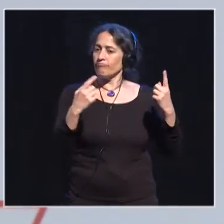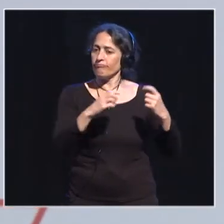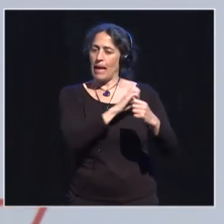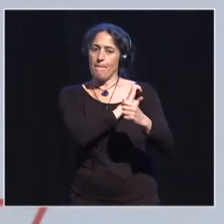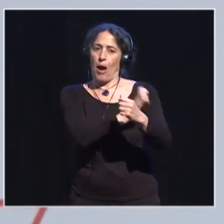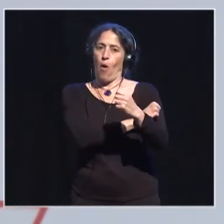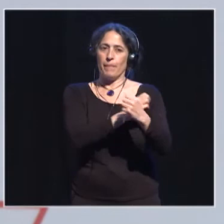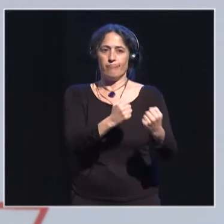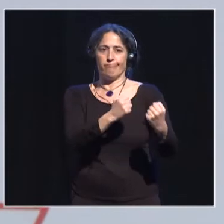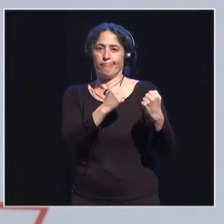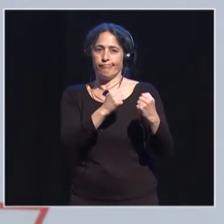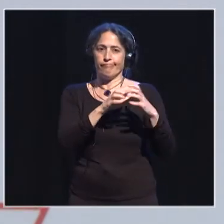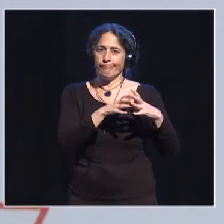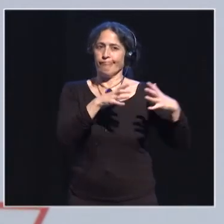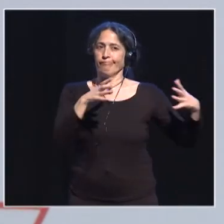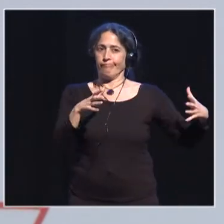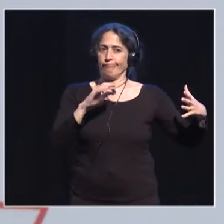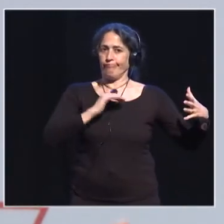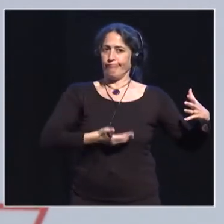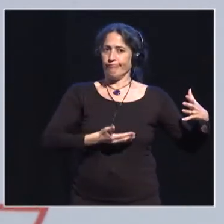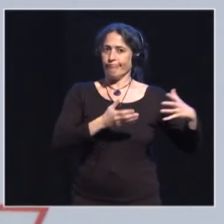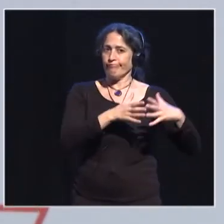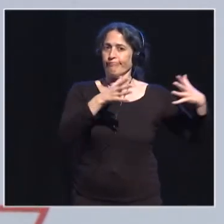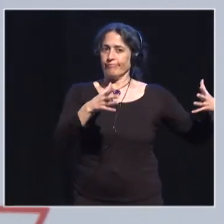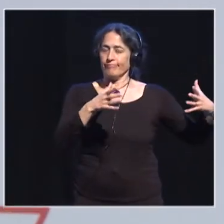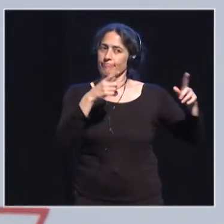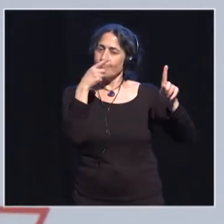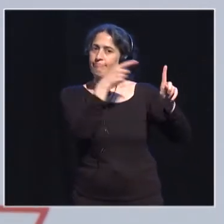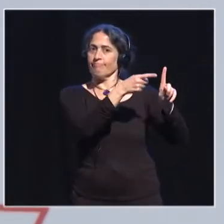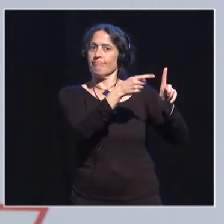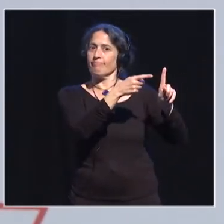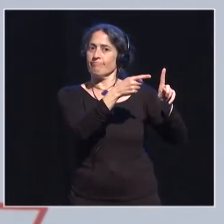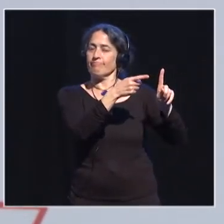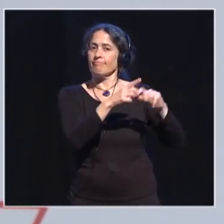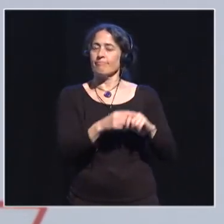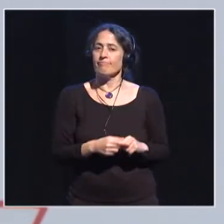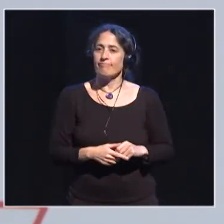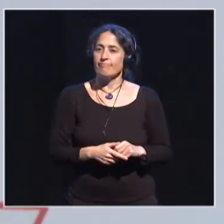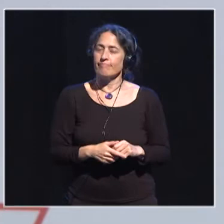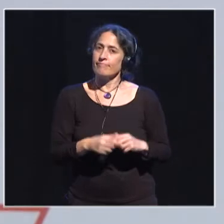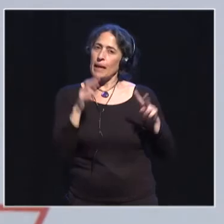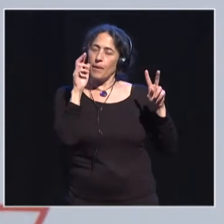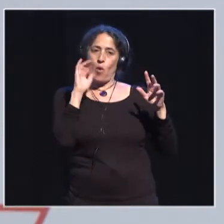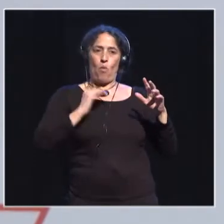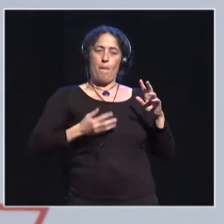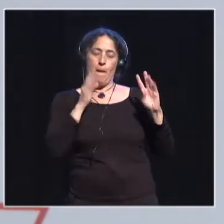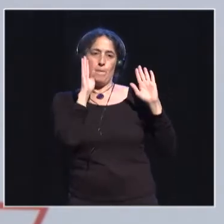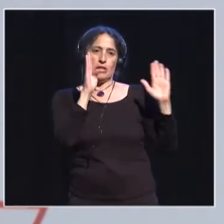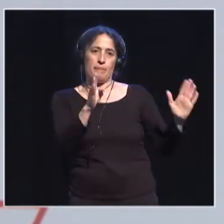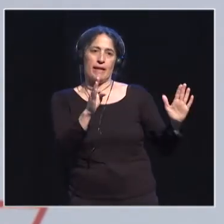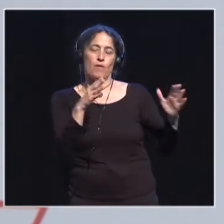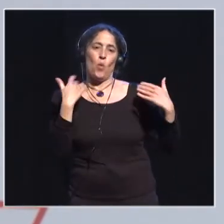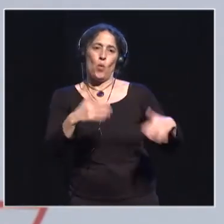else probably EDD, European Development Days, but just to emphasize the point you just made about a woman's perspective and